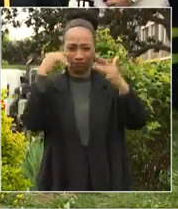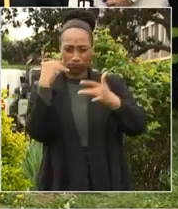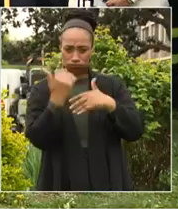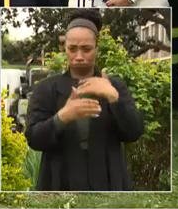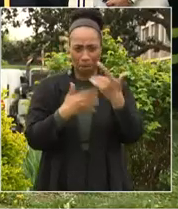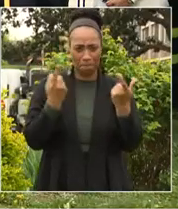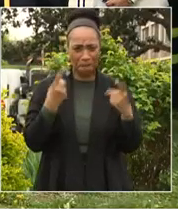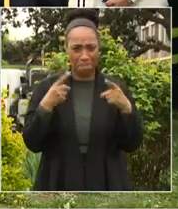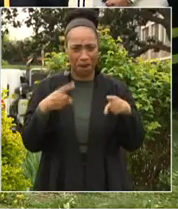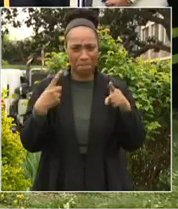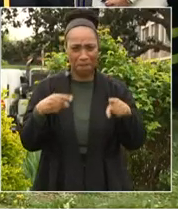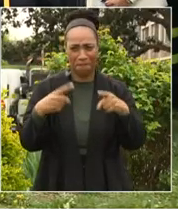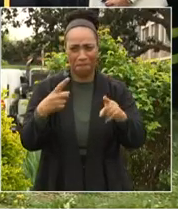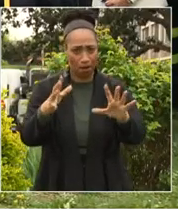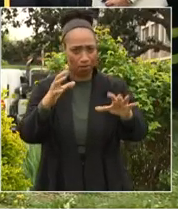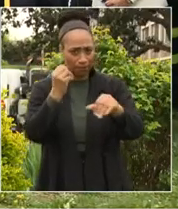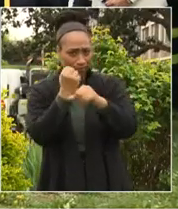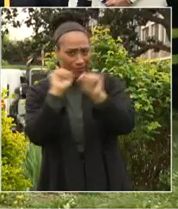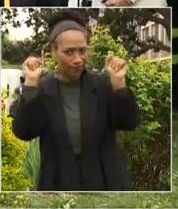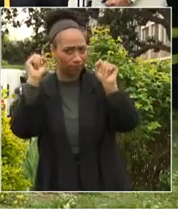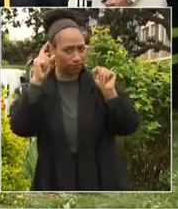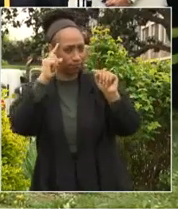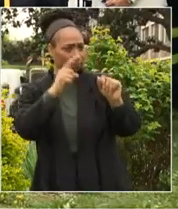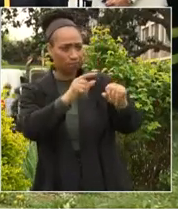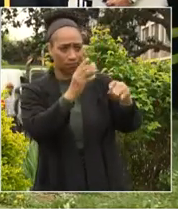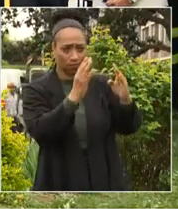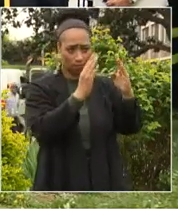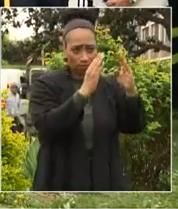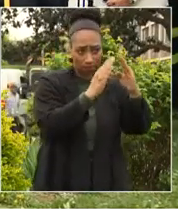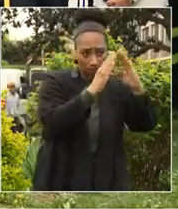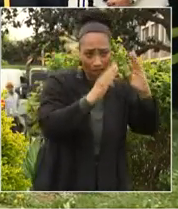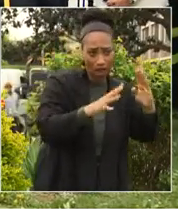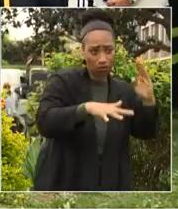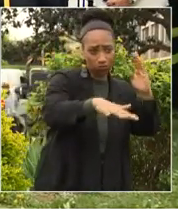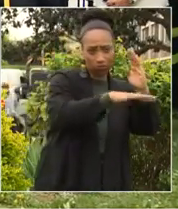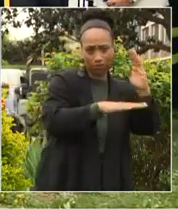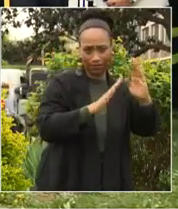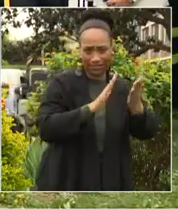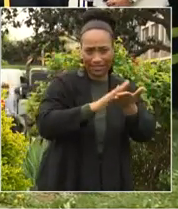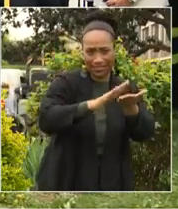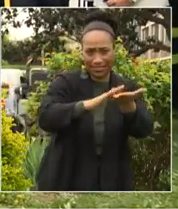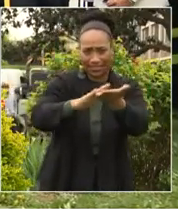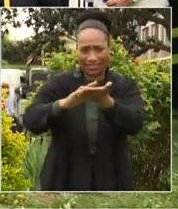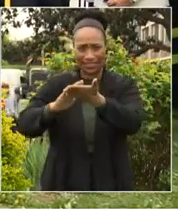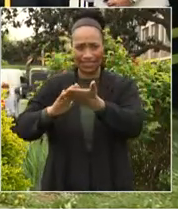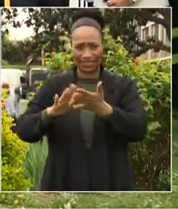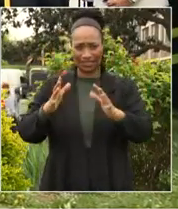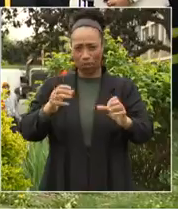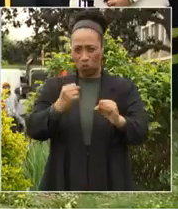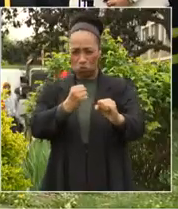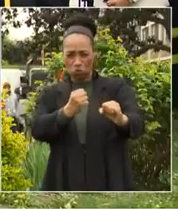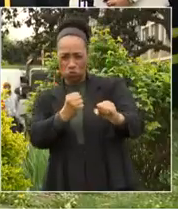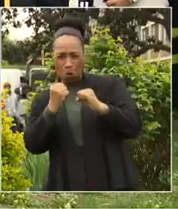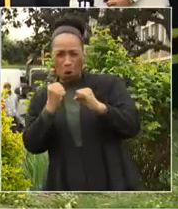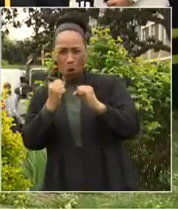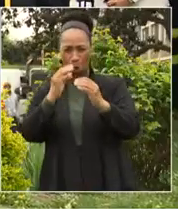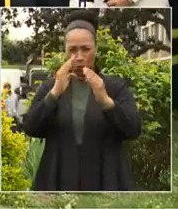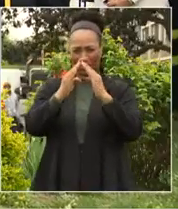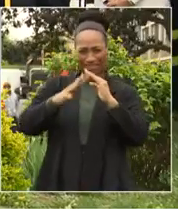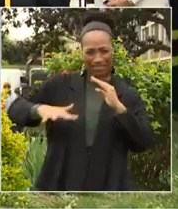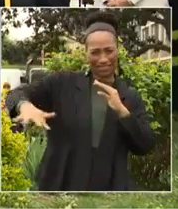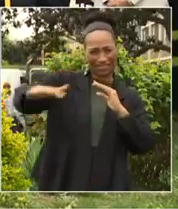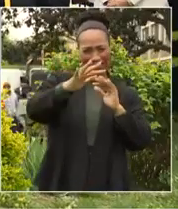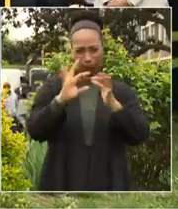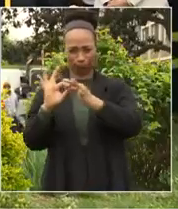expanded neighborhood cleanups, and building a stronger, more resilient city. Her administration, along with our